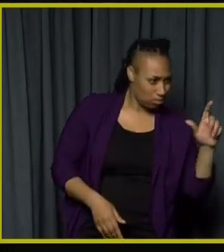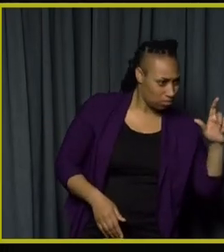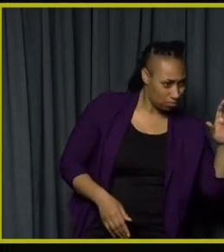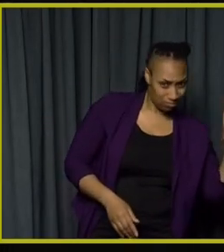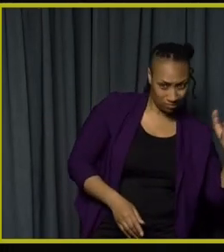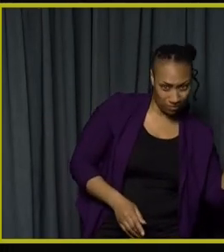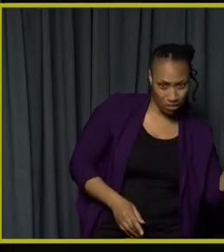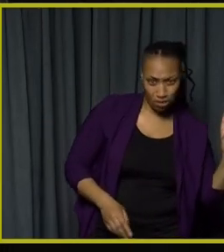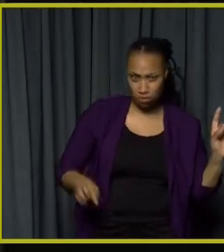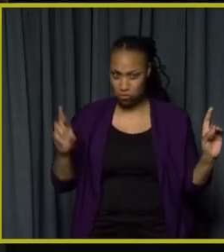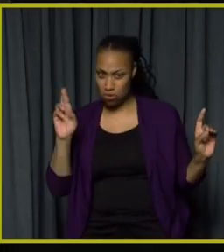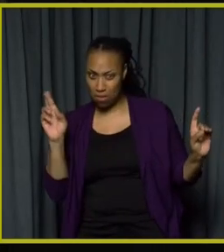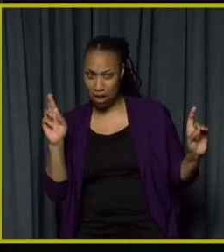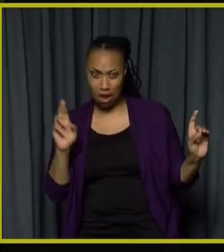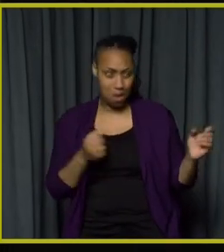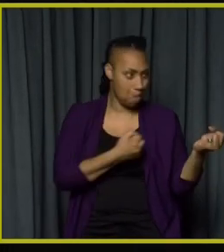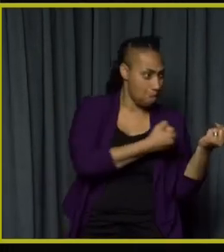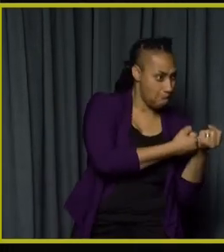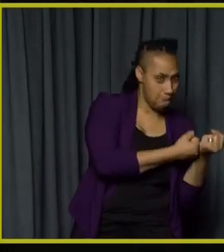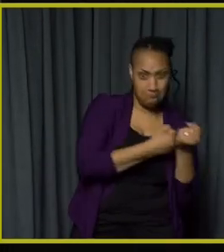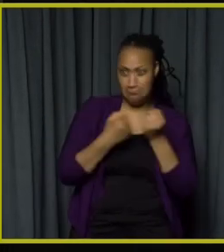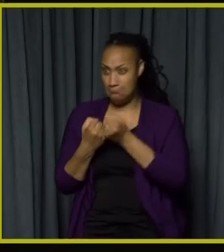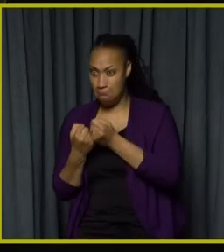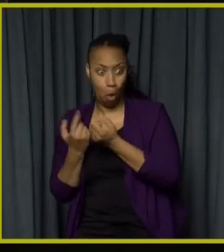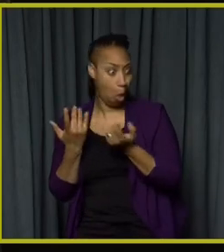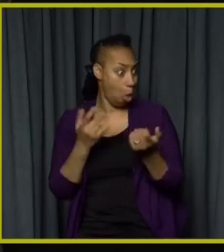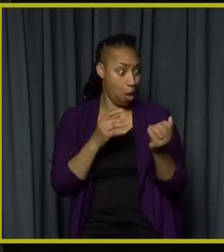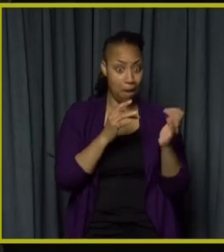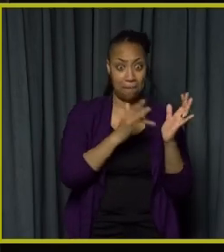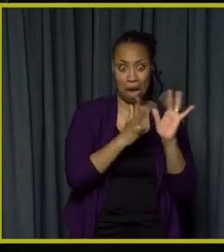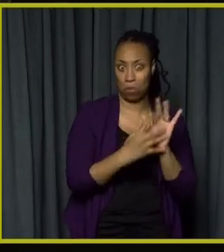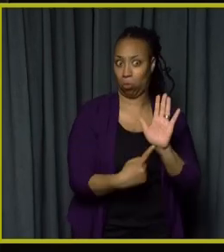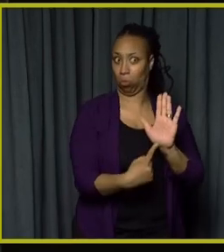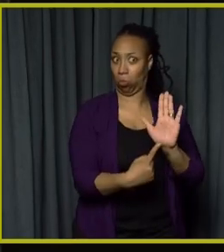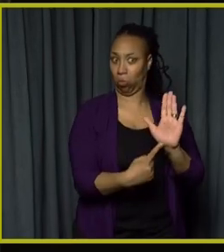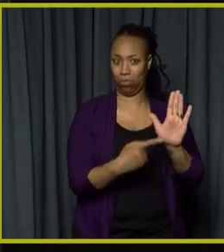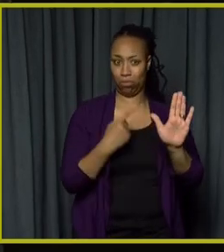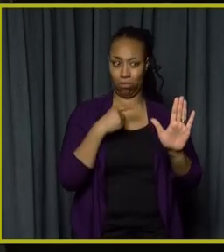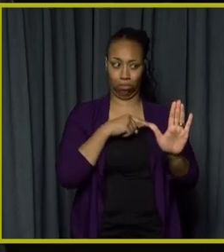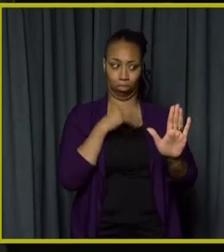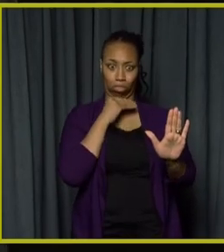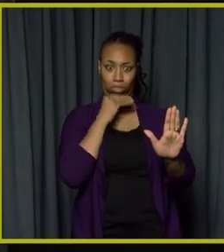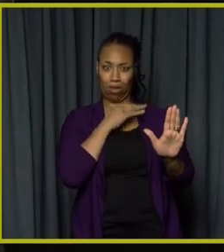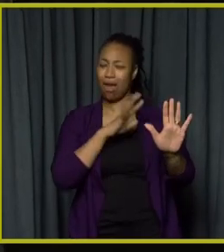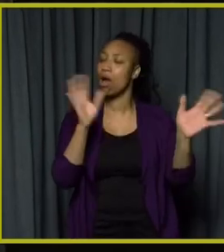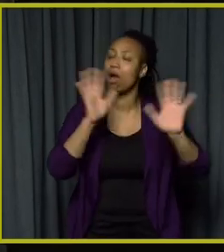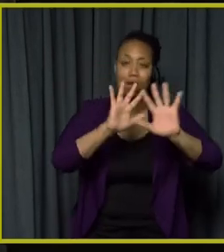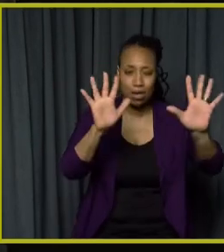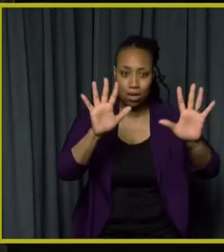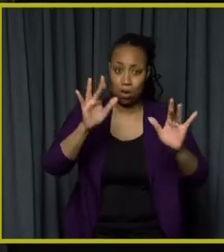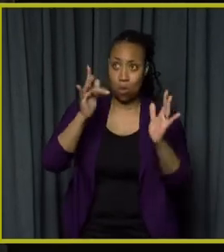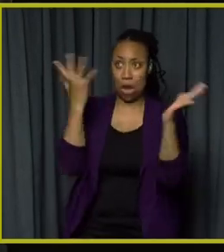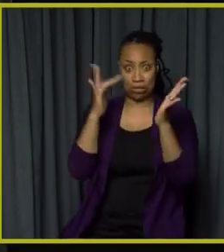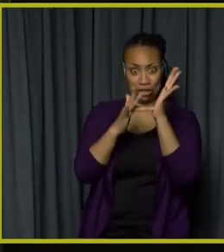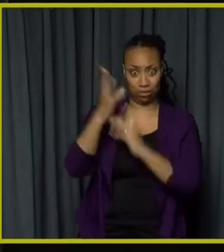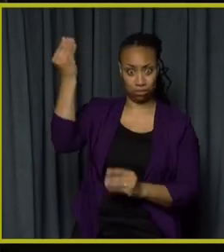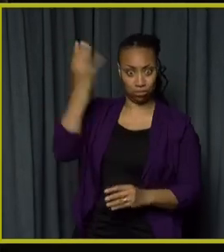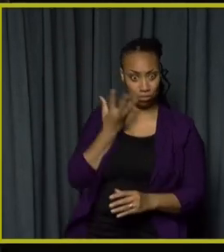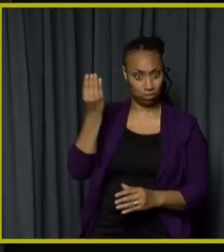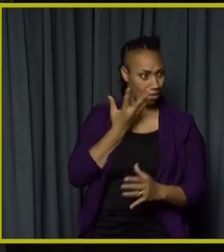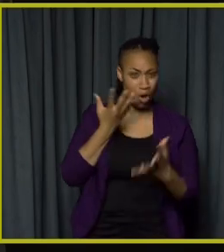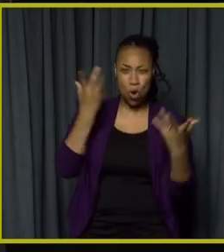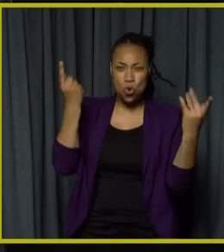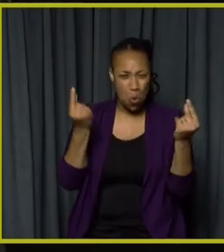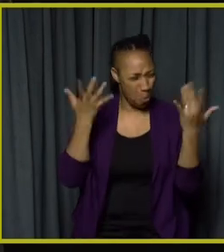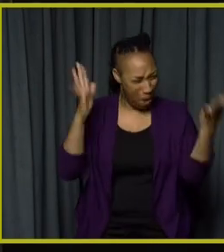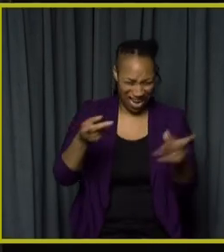Jesus said that every nation is going to be judged by how it treats the poor, how it treats the least of these, how it treats the sick and the hungry and